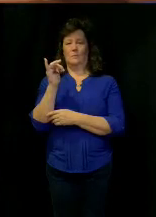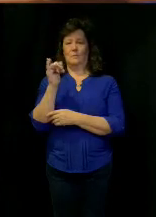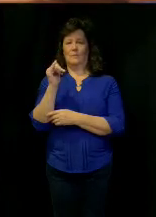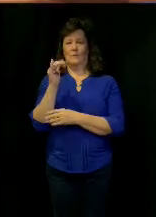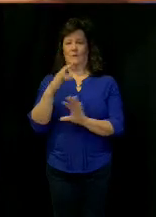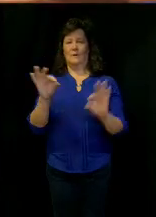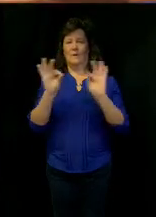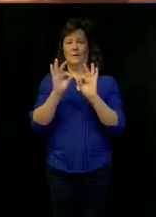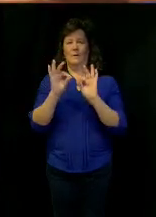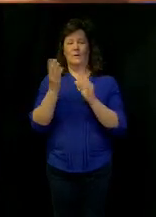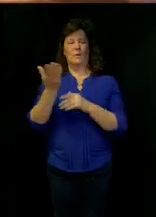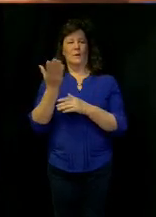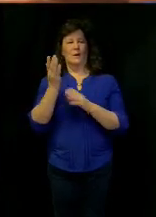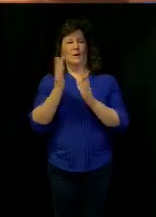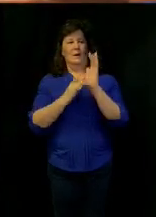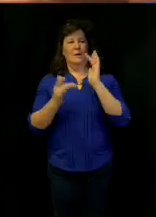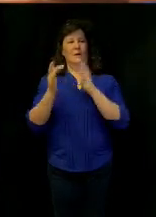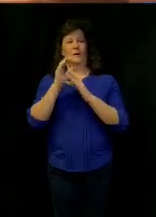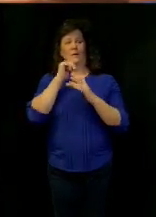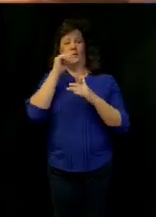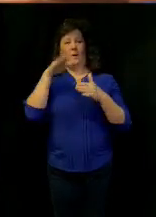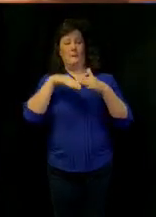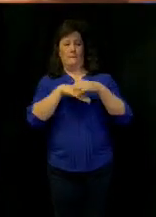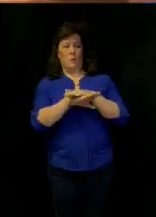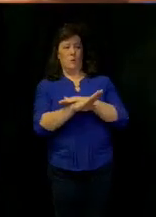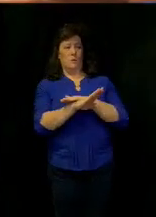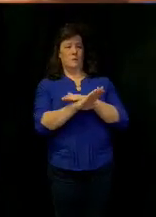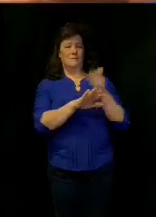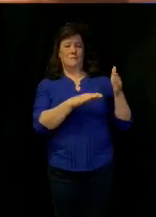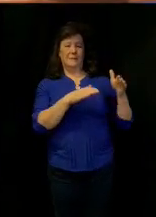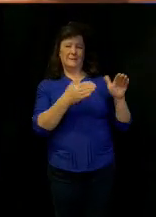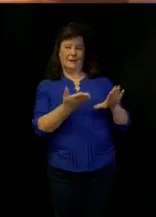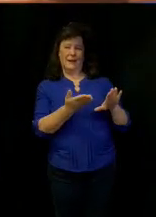What's Jesus? Listen, he just wasn't born to die. That's